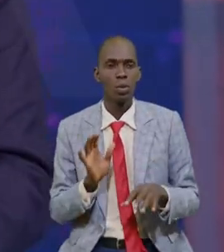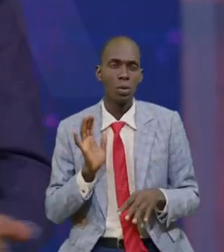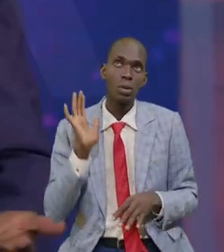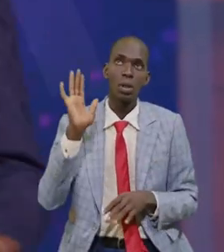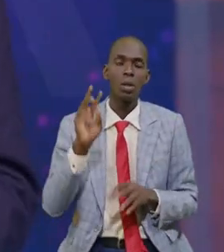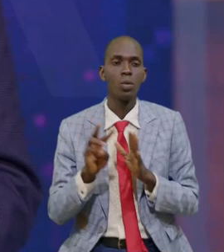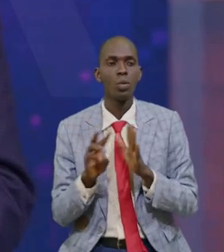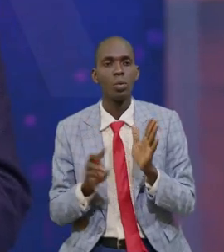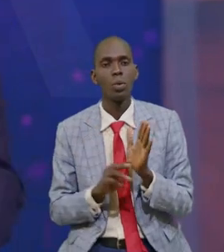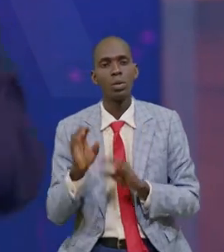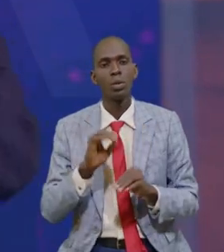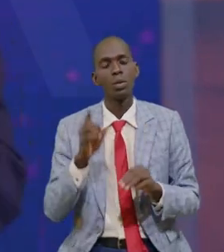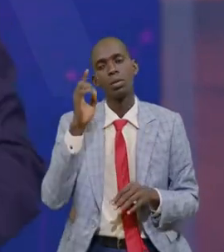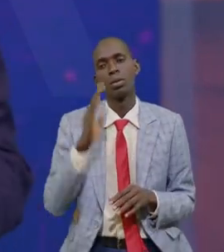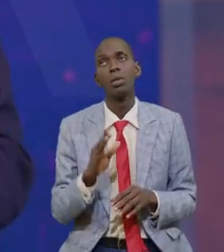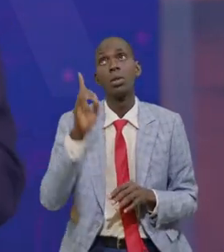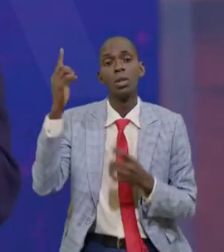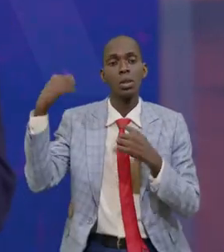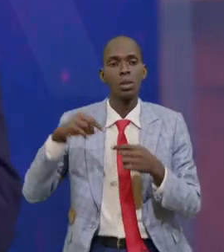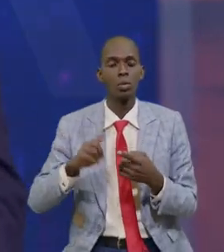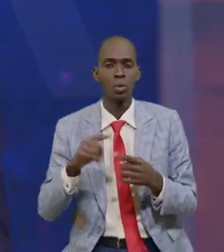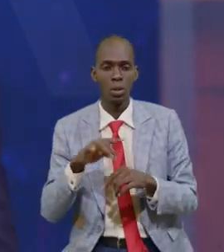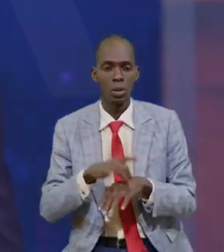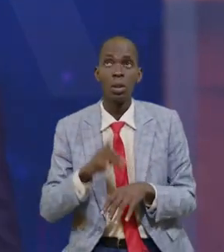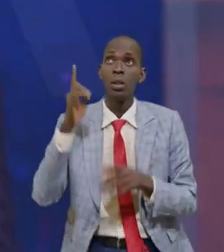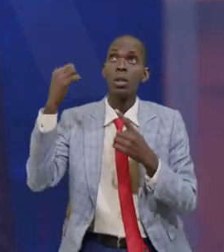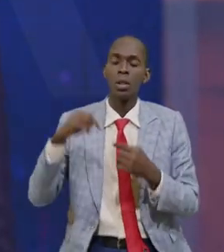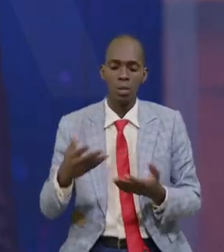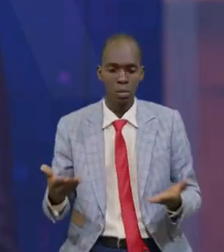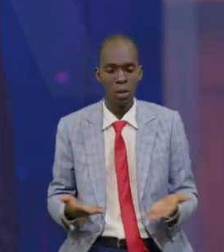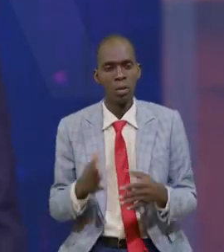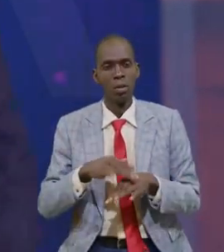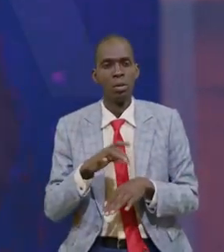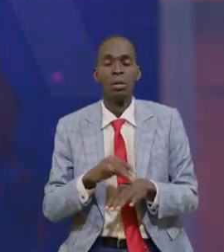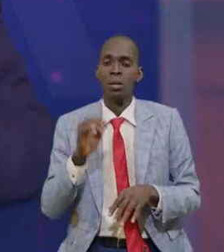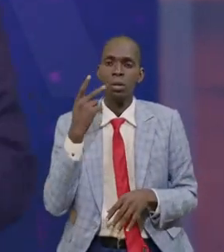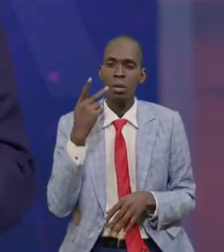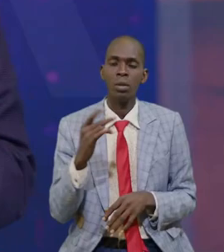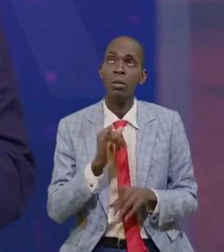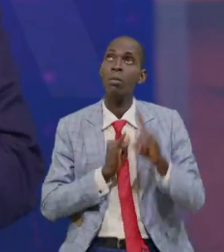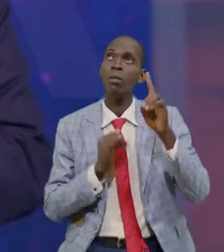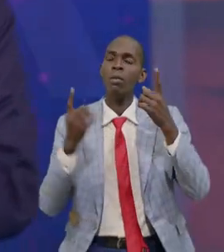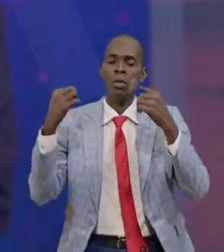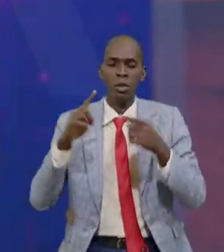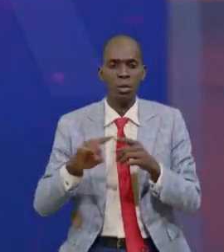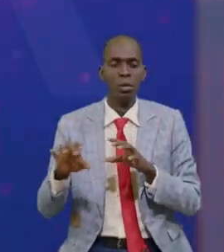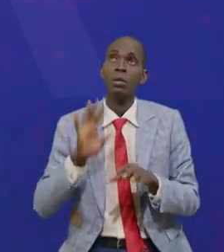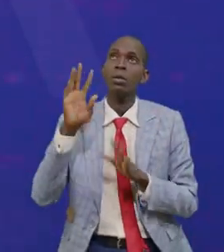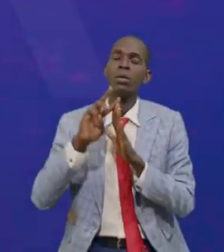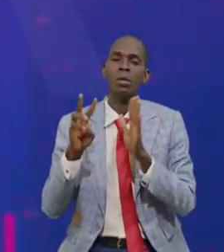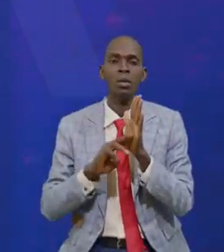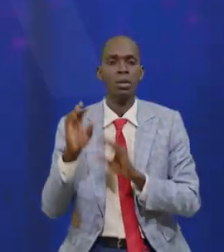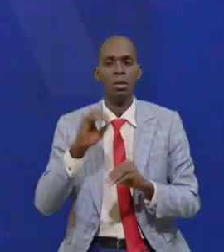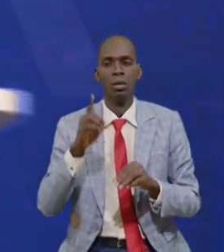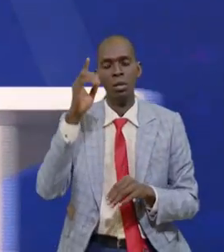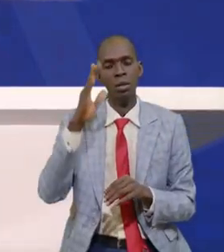come, he came to the earth, he came over here on earth. Lo, I come to do thy will, O God. And you